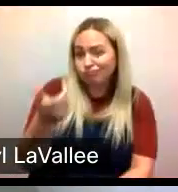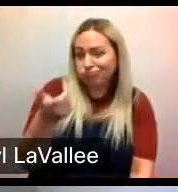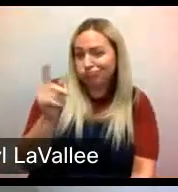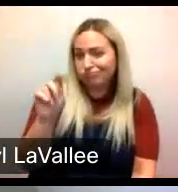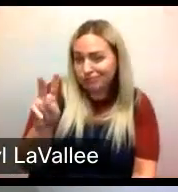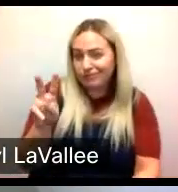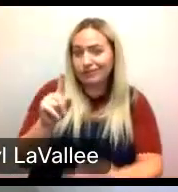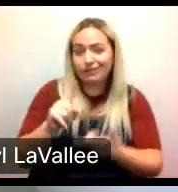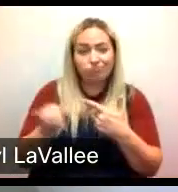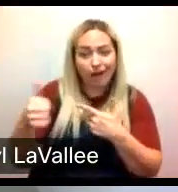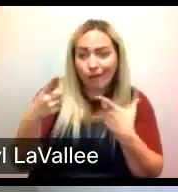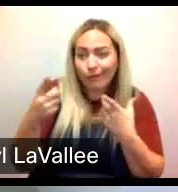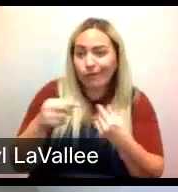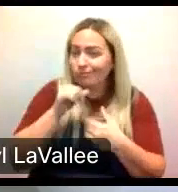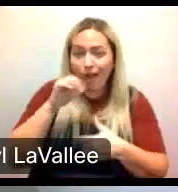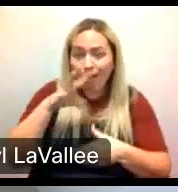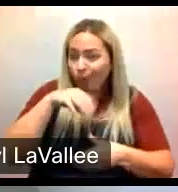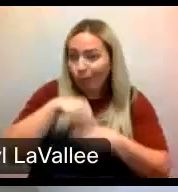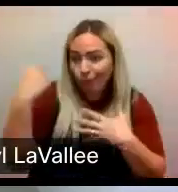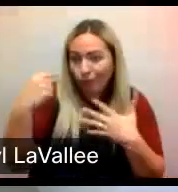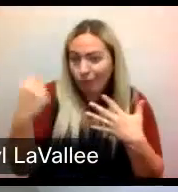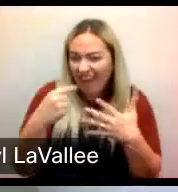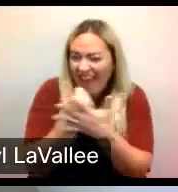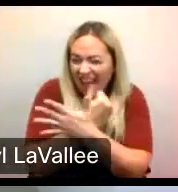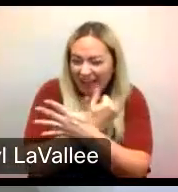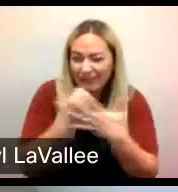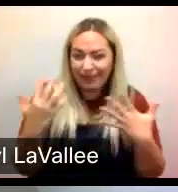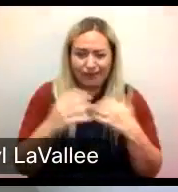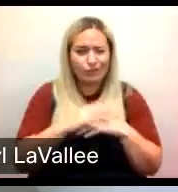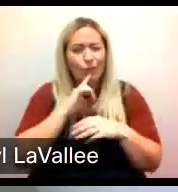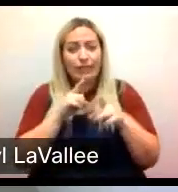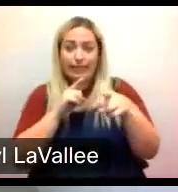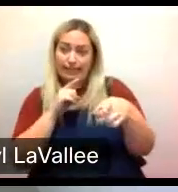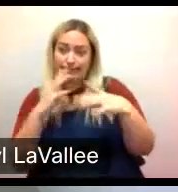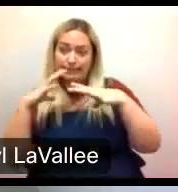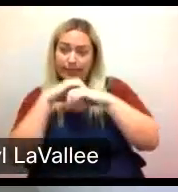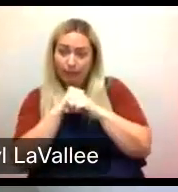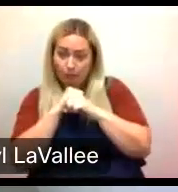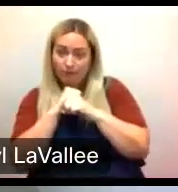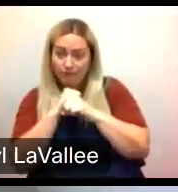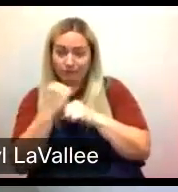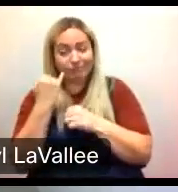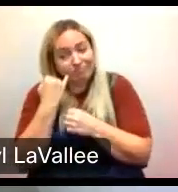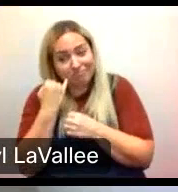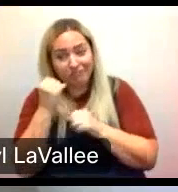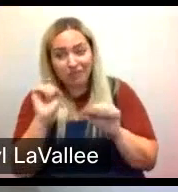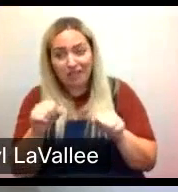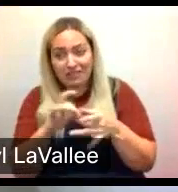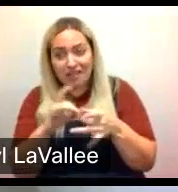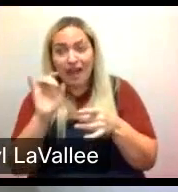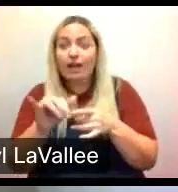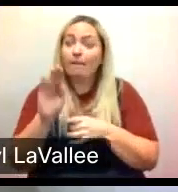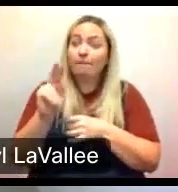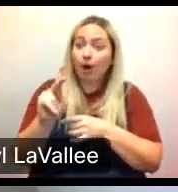things he didn't include. So it's this summary if we can say that, of Mark's